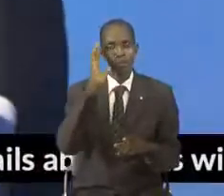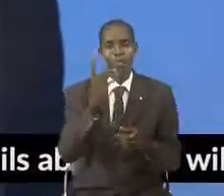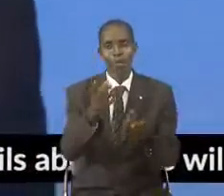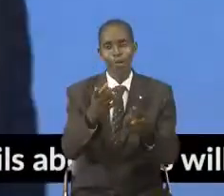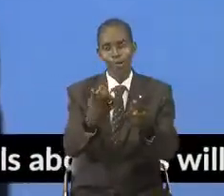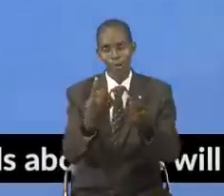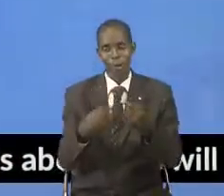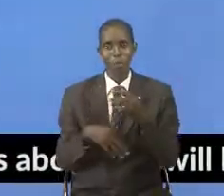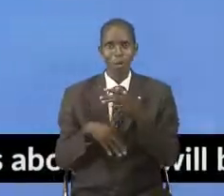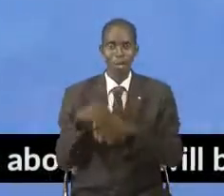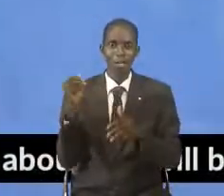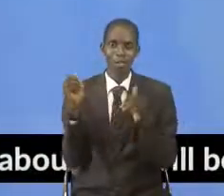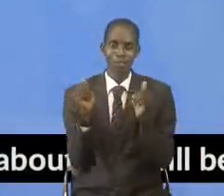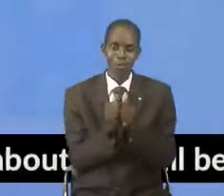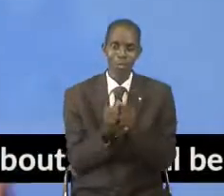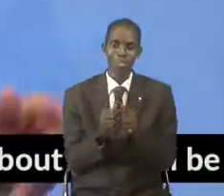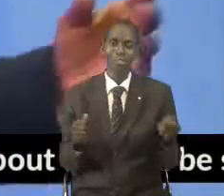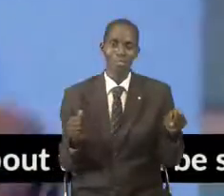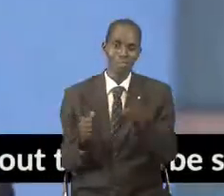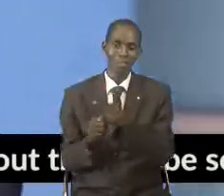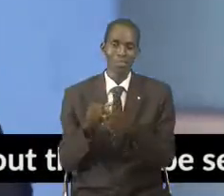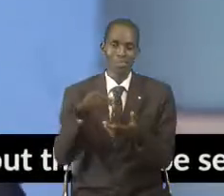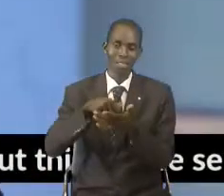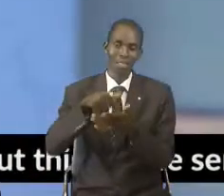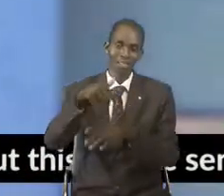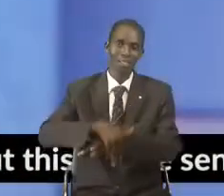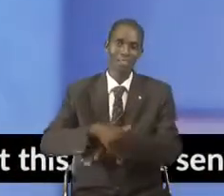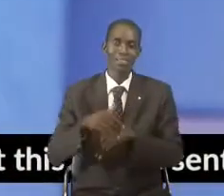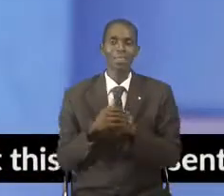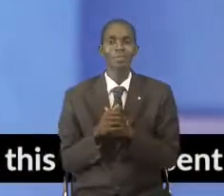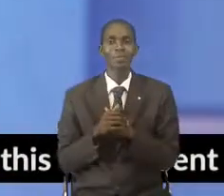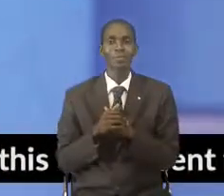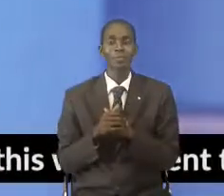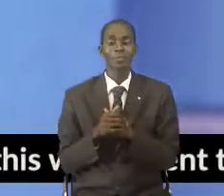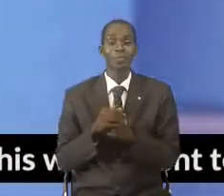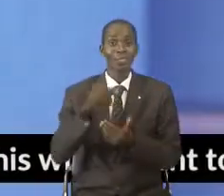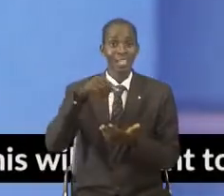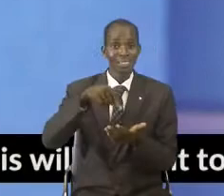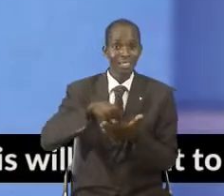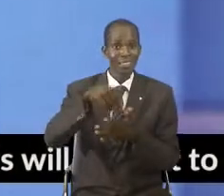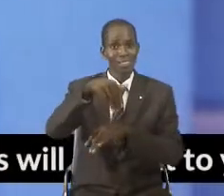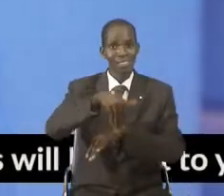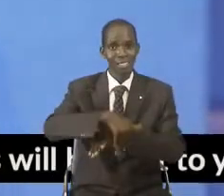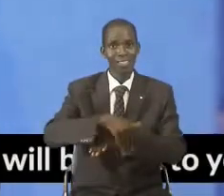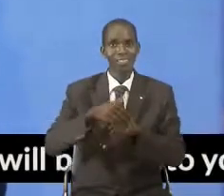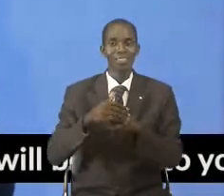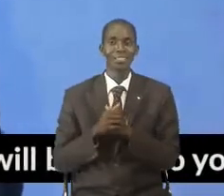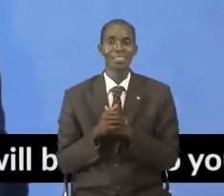miracles happen, you will come out with them.